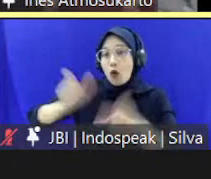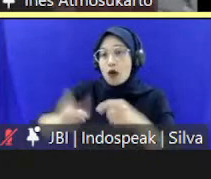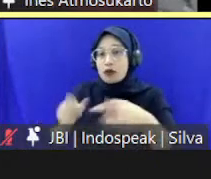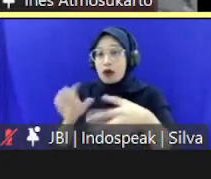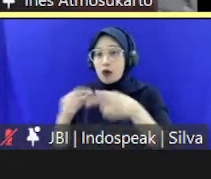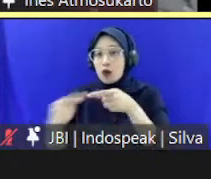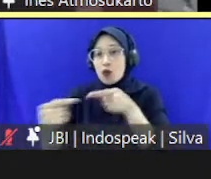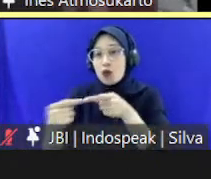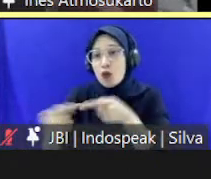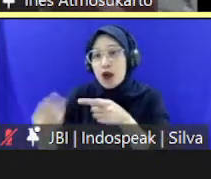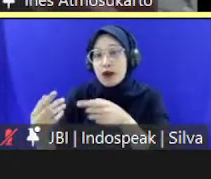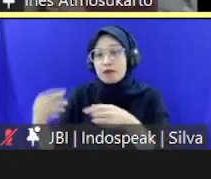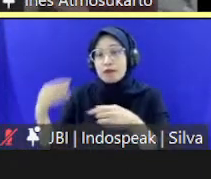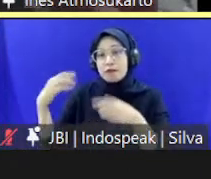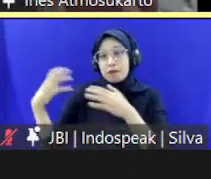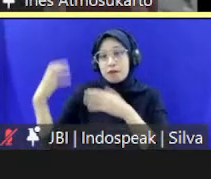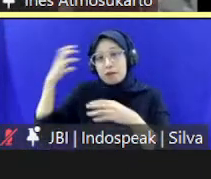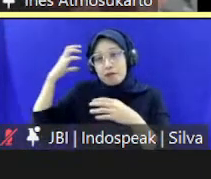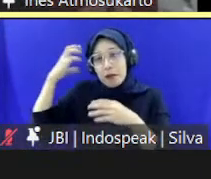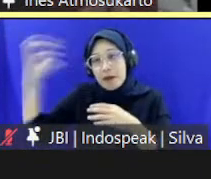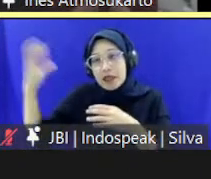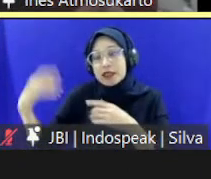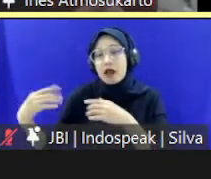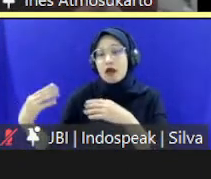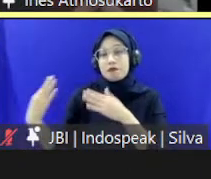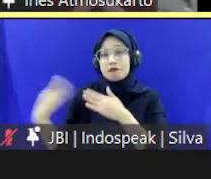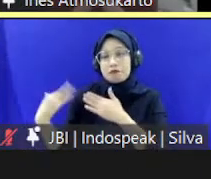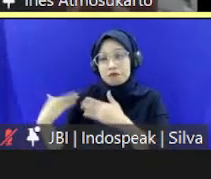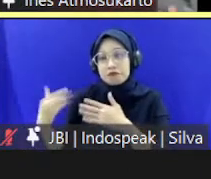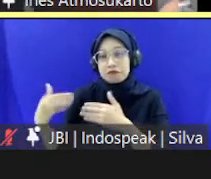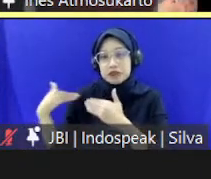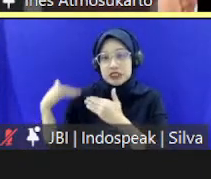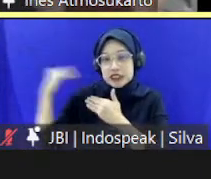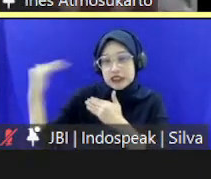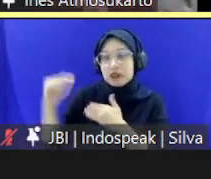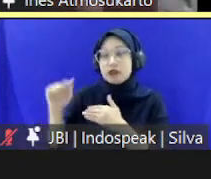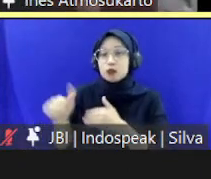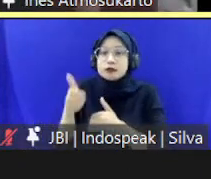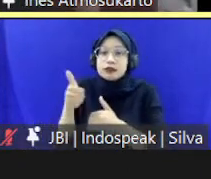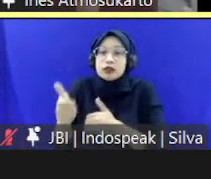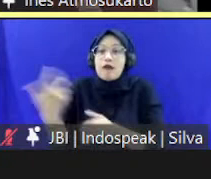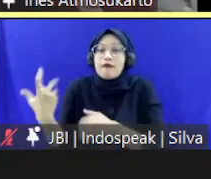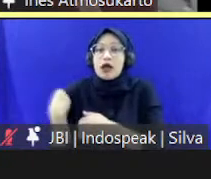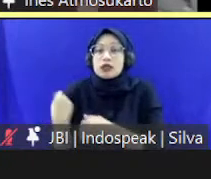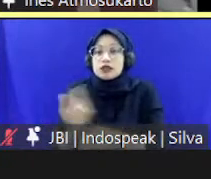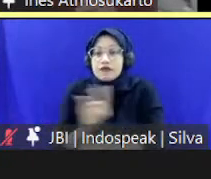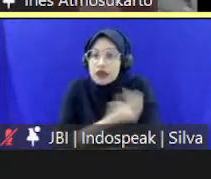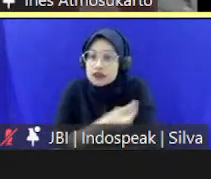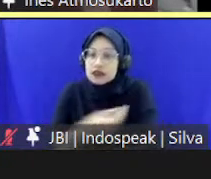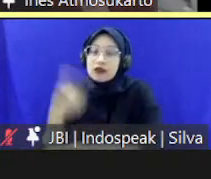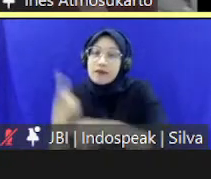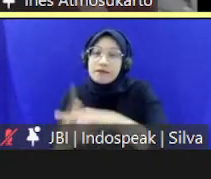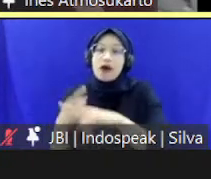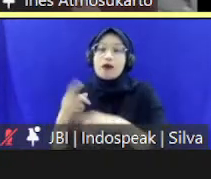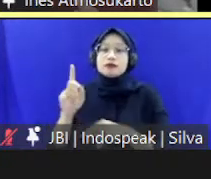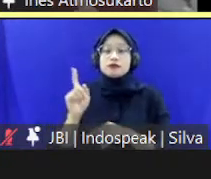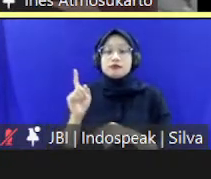how the gap between the scientific and political sphere is widening in Indonesia, and something